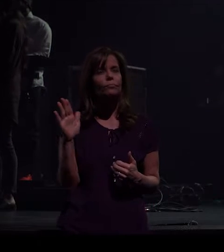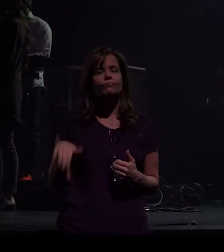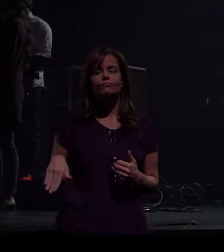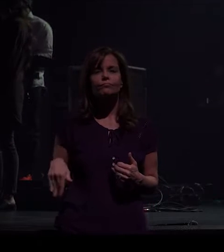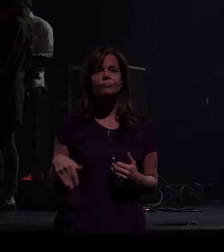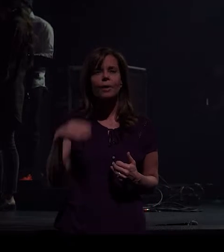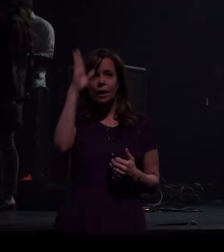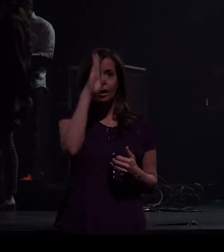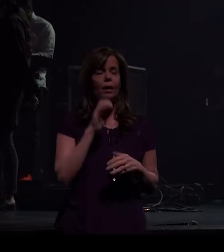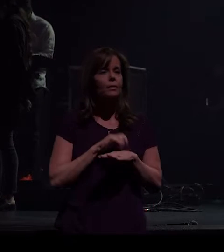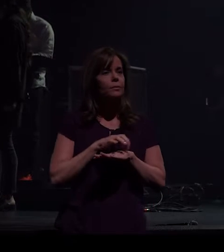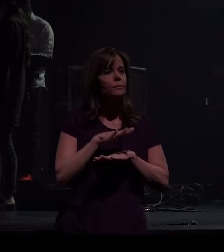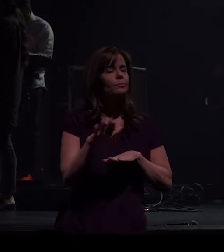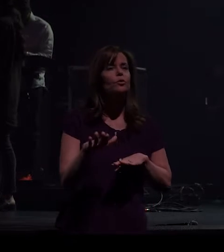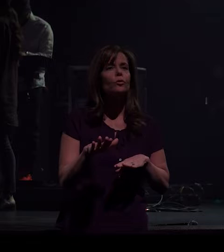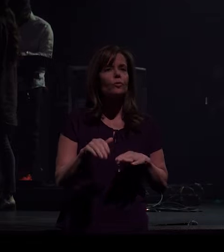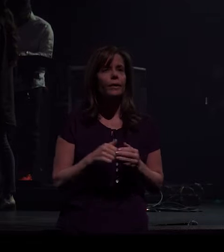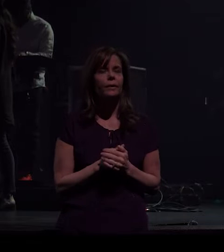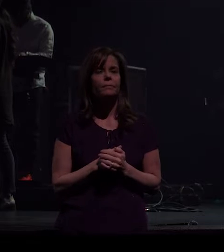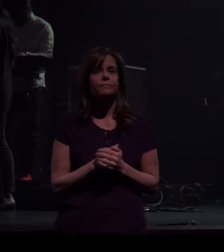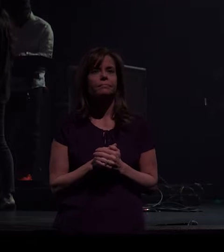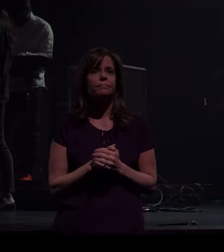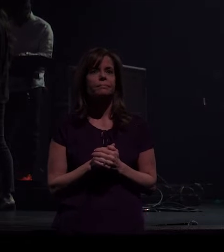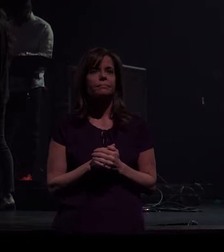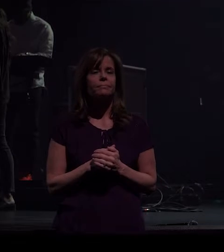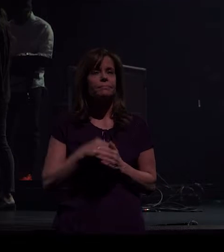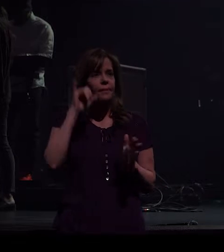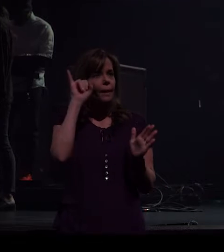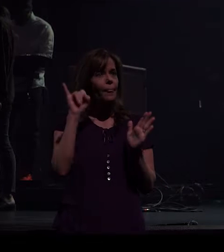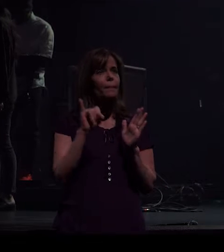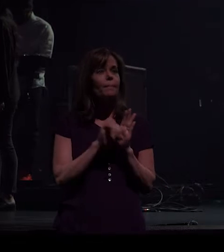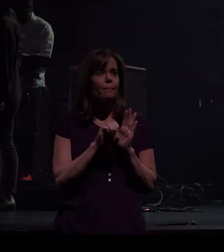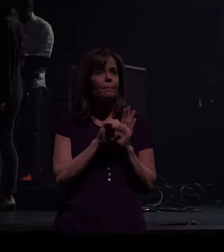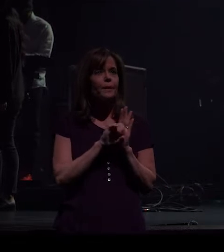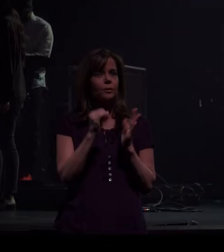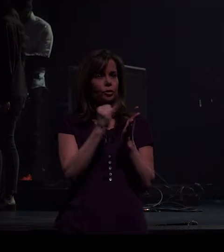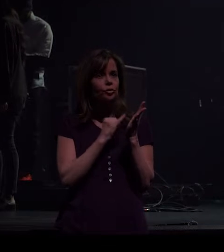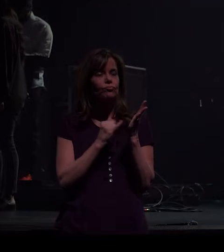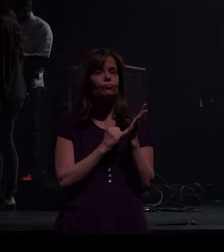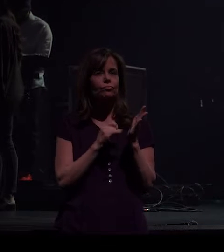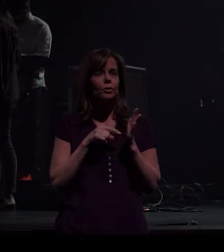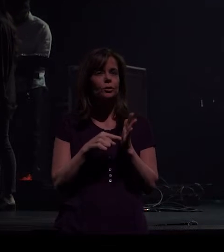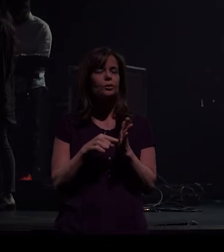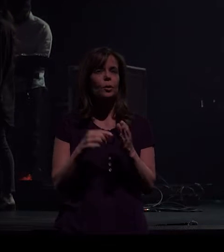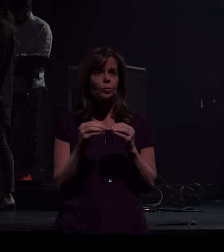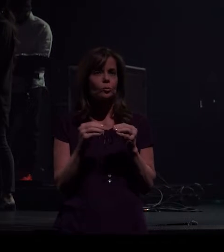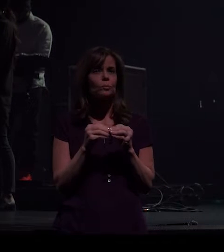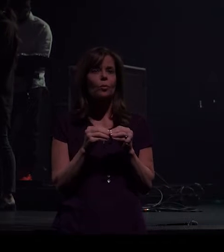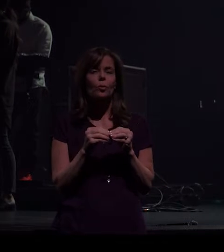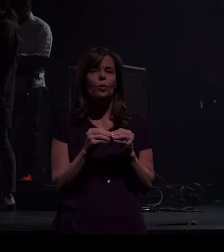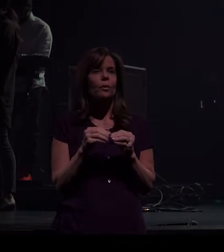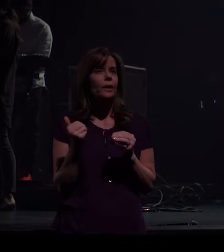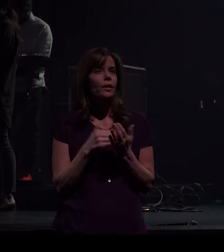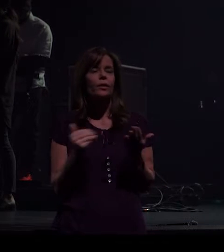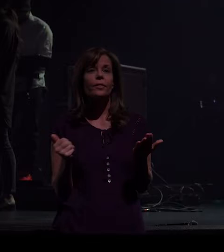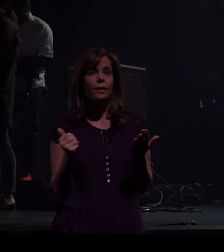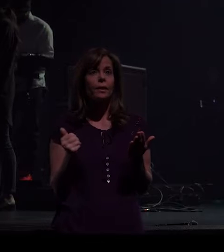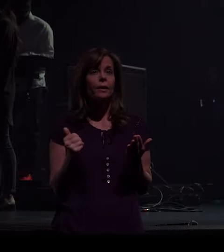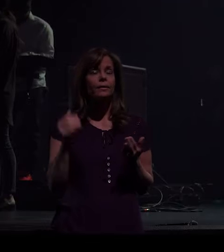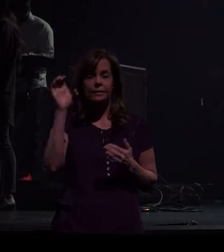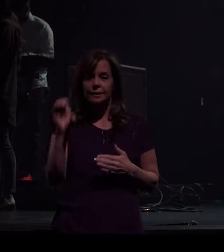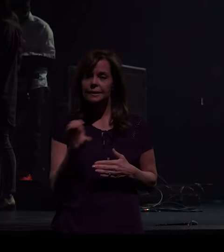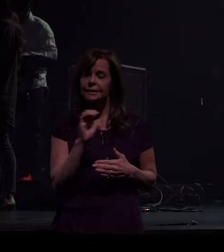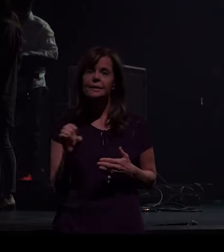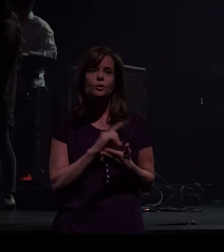And nothing paints this picture better than what just took place a couple weekends ago on Easter weekend. You know, just here at our